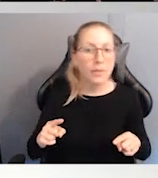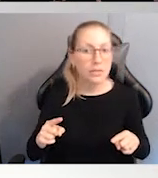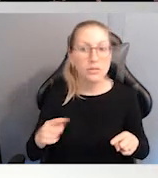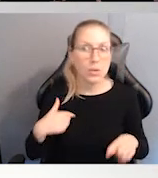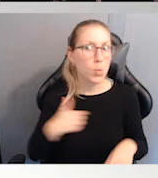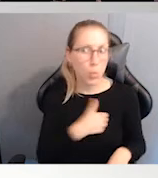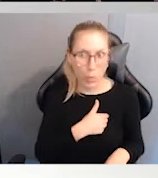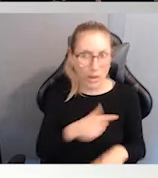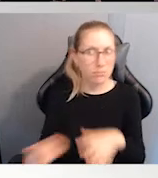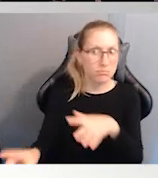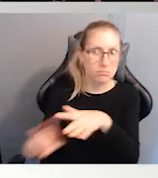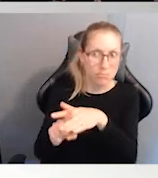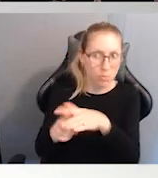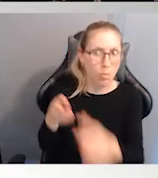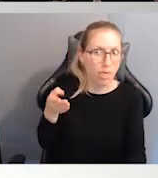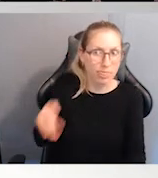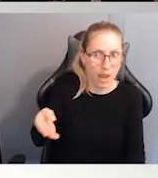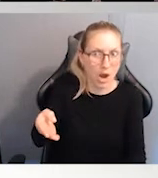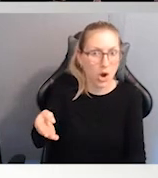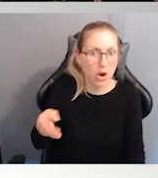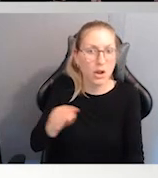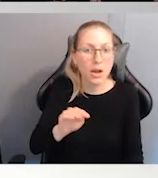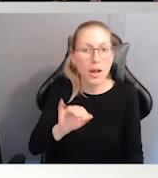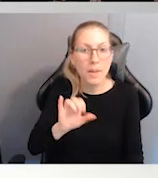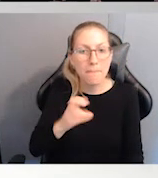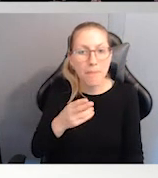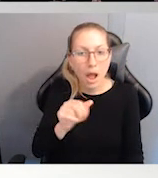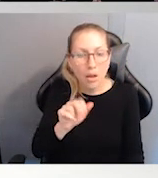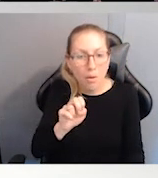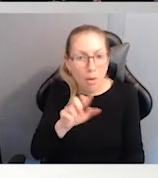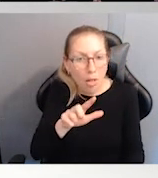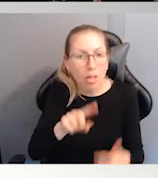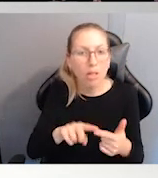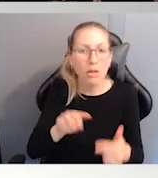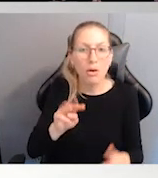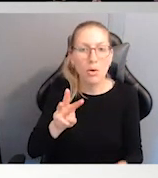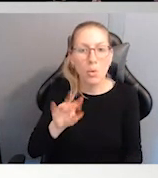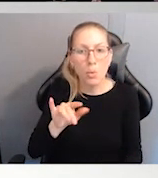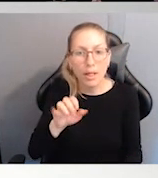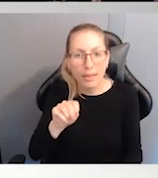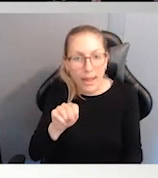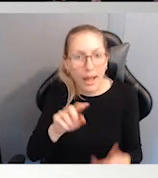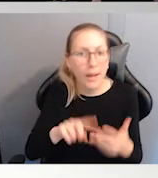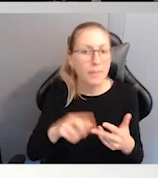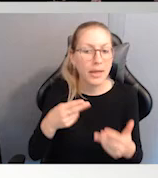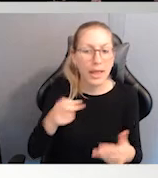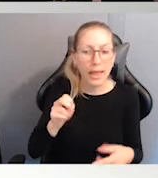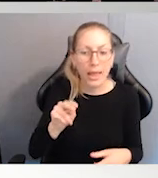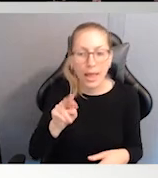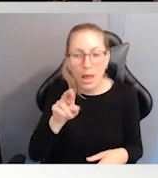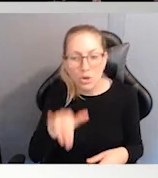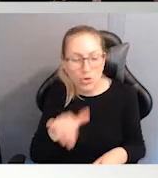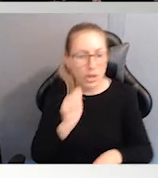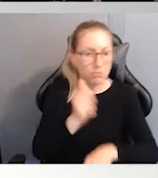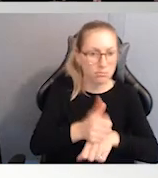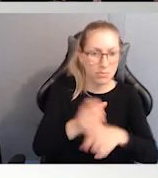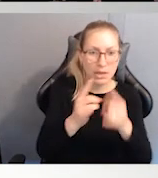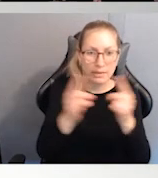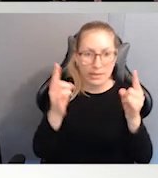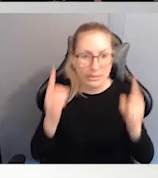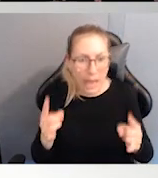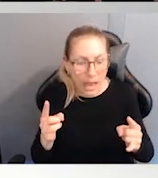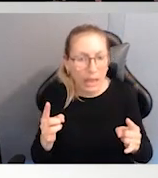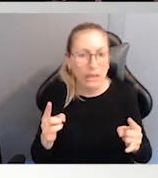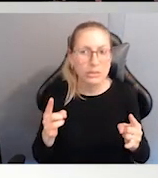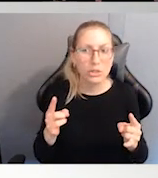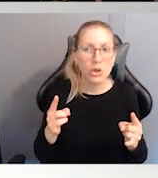and William, those two, Henry, all the guys, they jump in, they pull up coolers, they put up the tents, they do the tables, they help. So